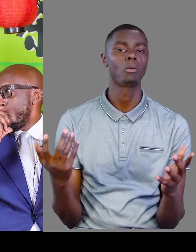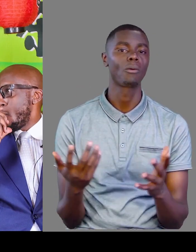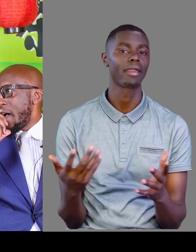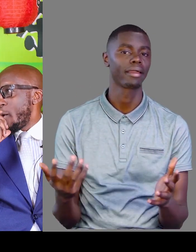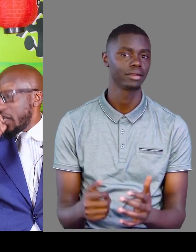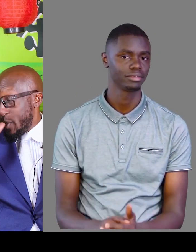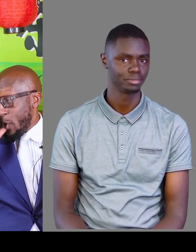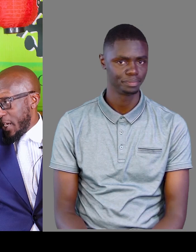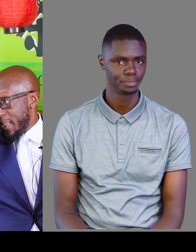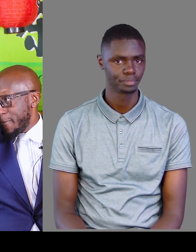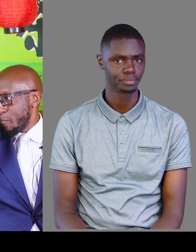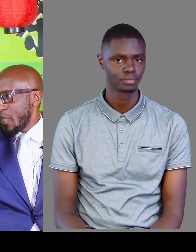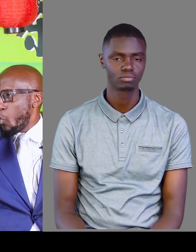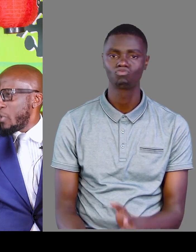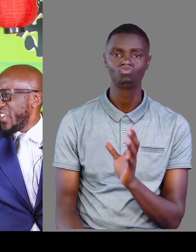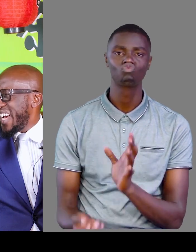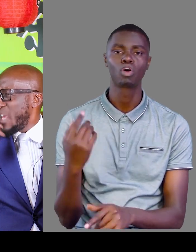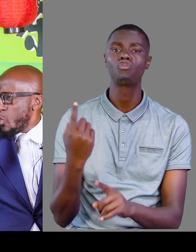ulitoka wapi?